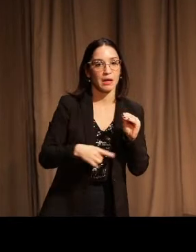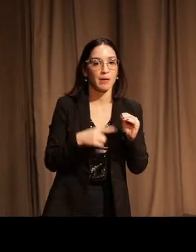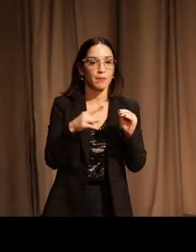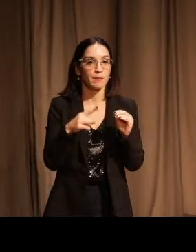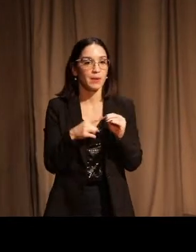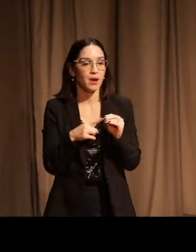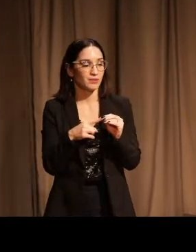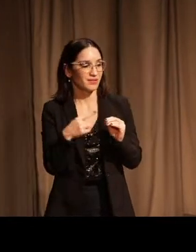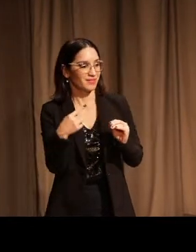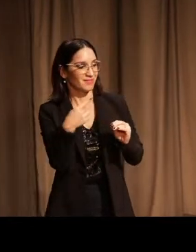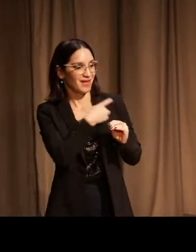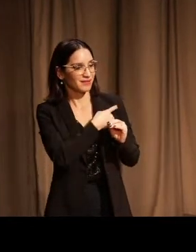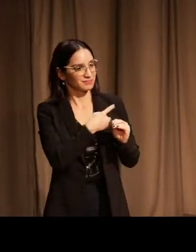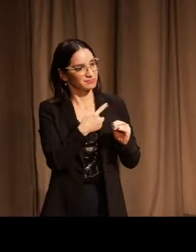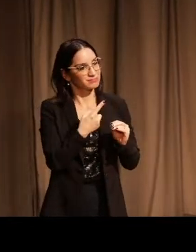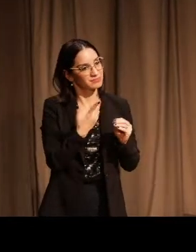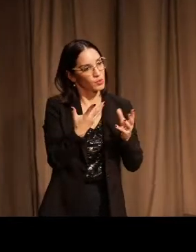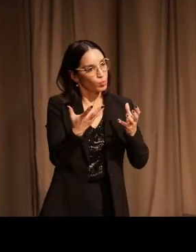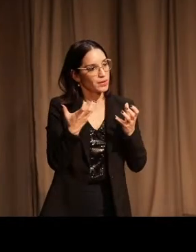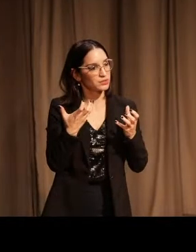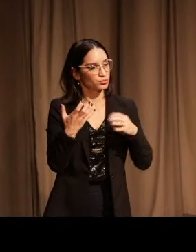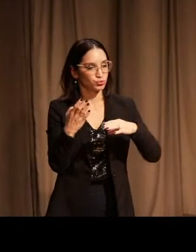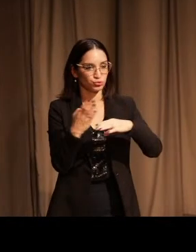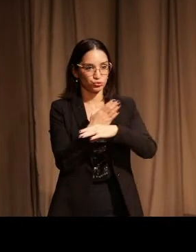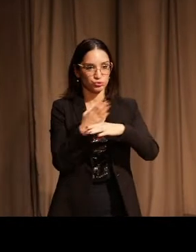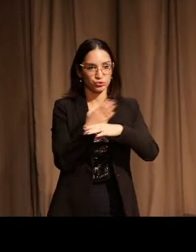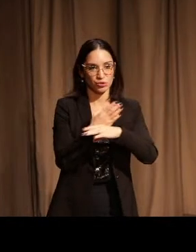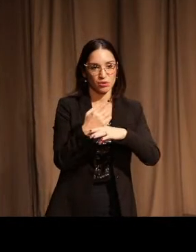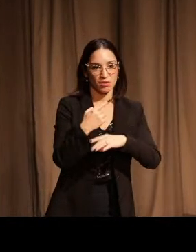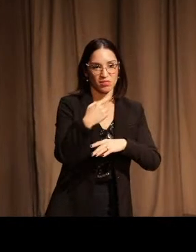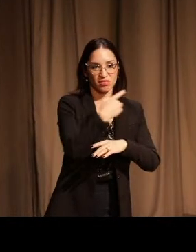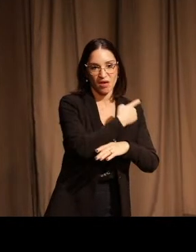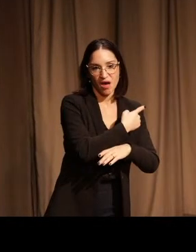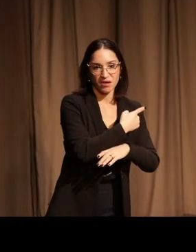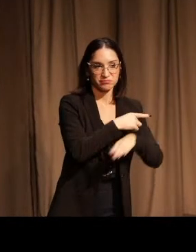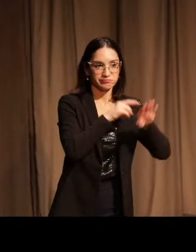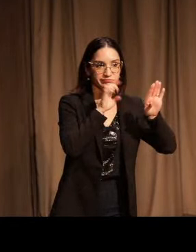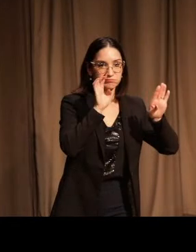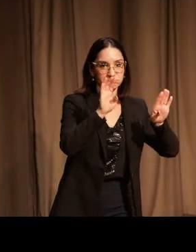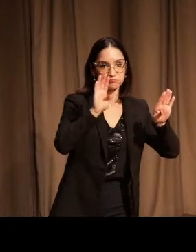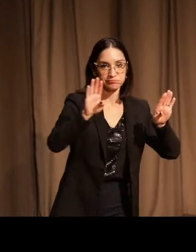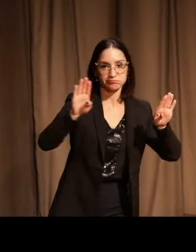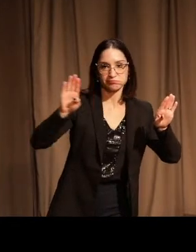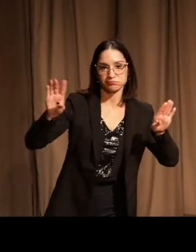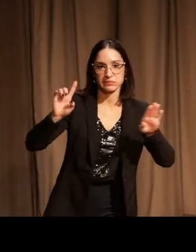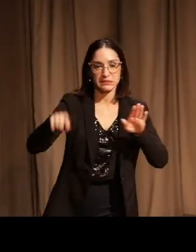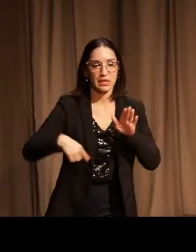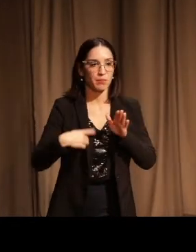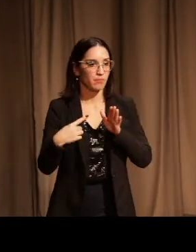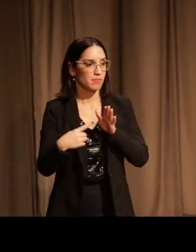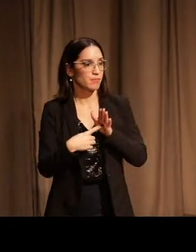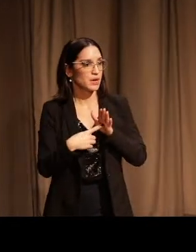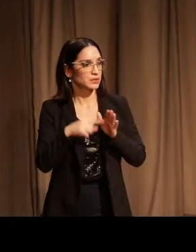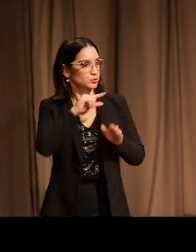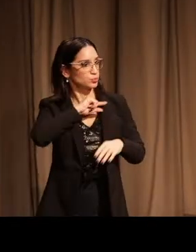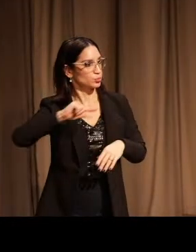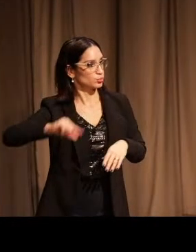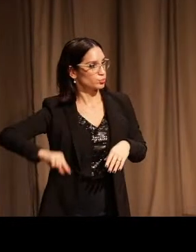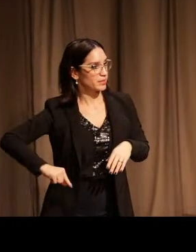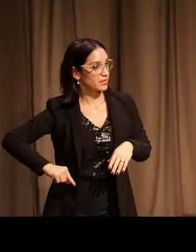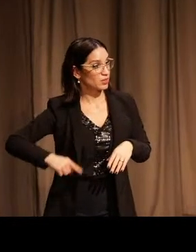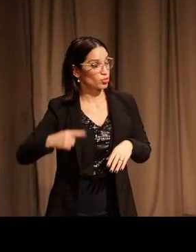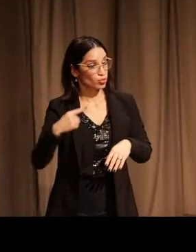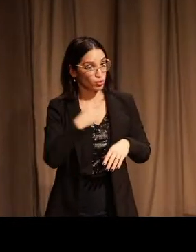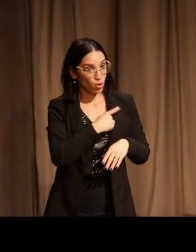it's interesting to share with you this series about the queens, the minor arcana figures